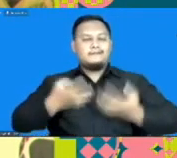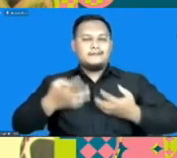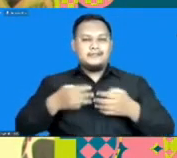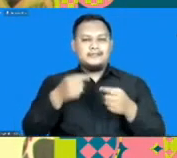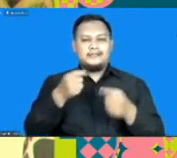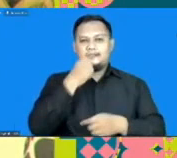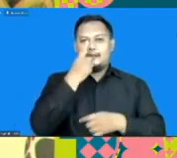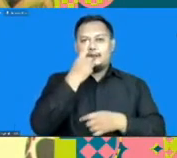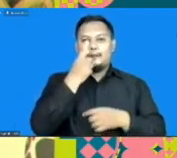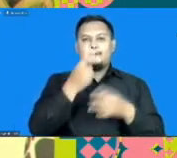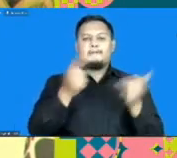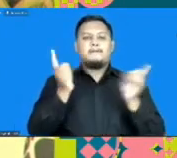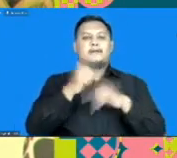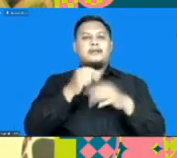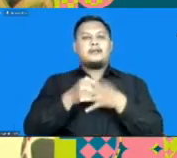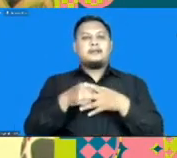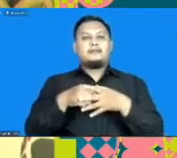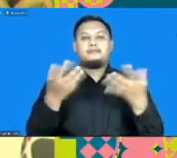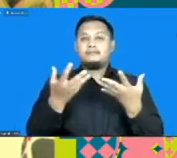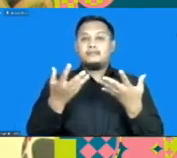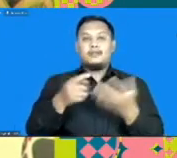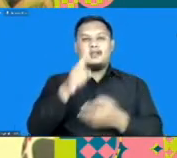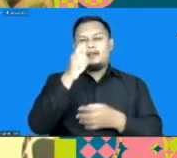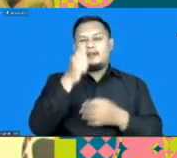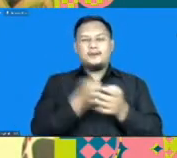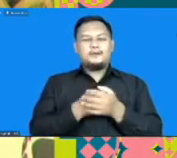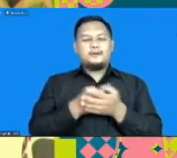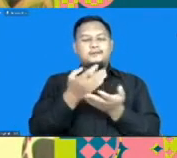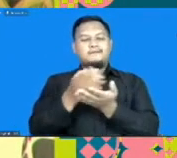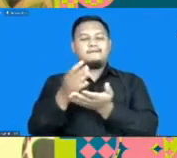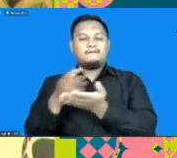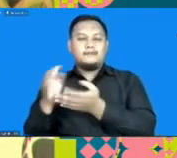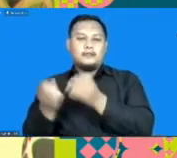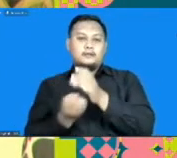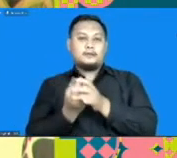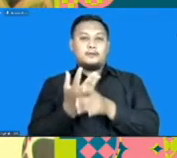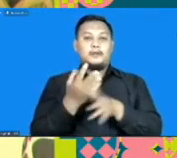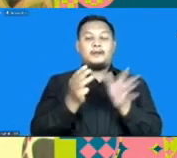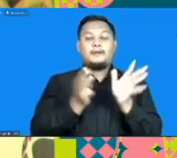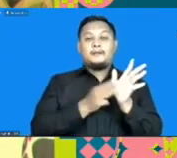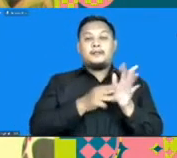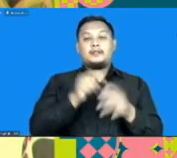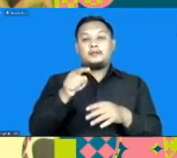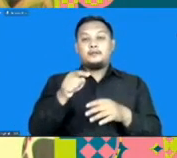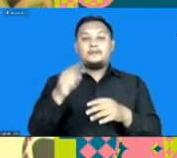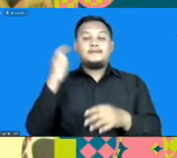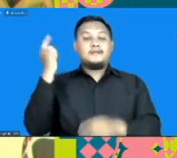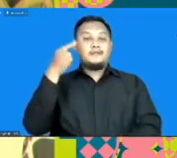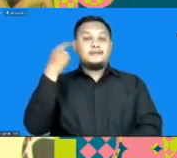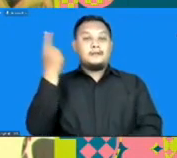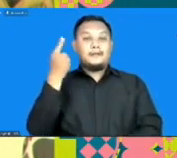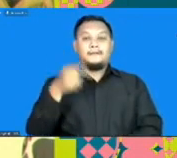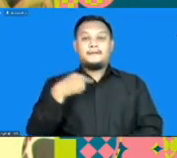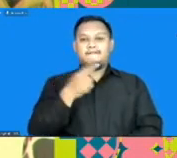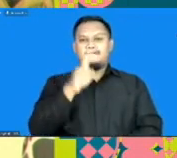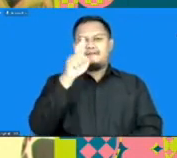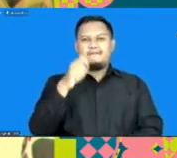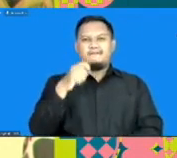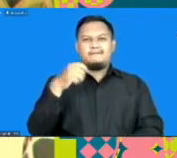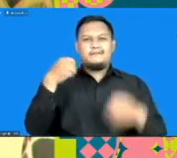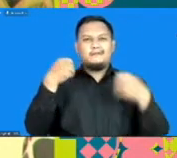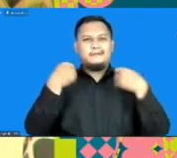right? And the problem with that, every time you have to have moral and, you know,